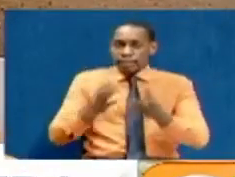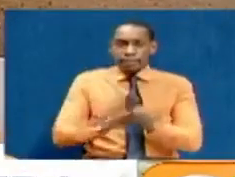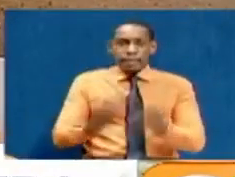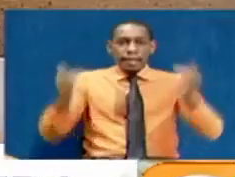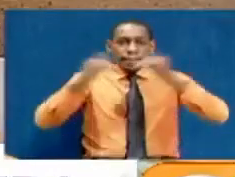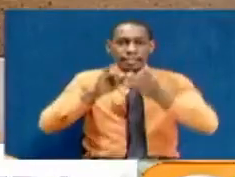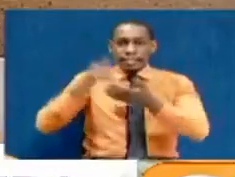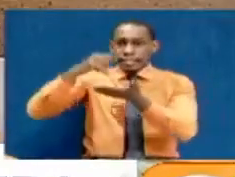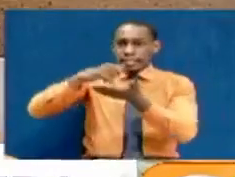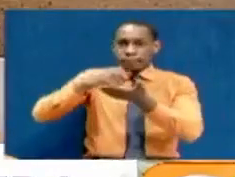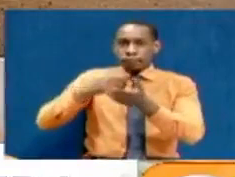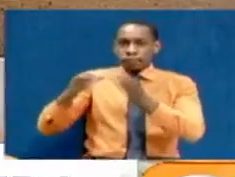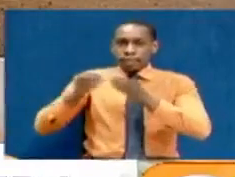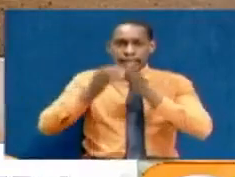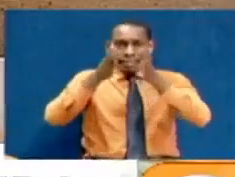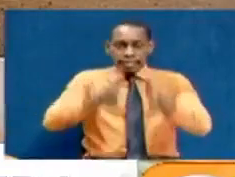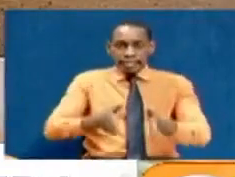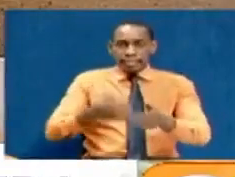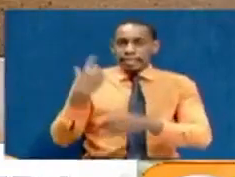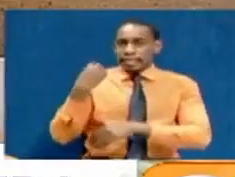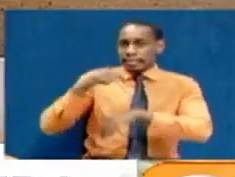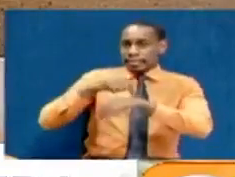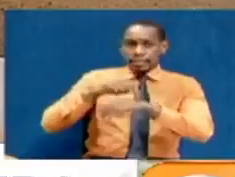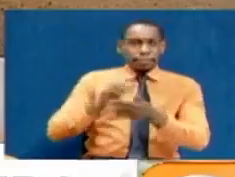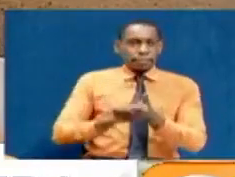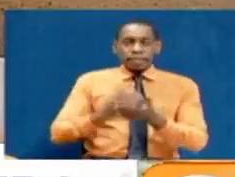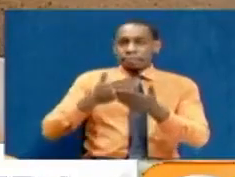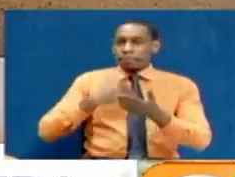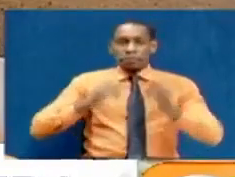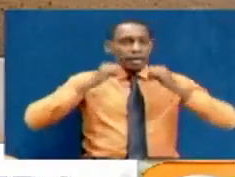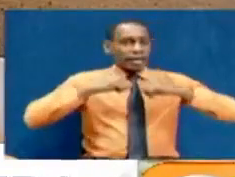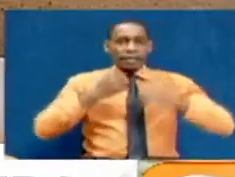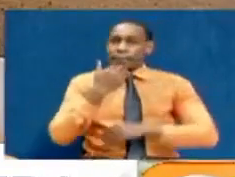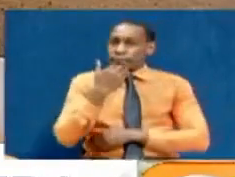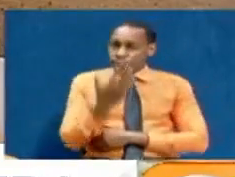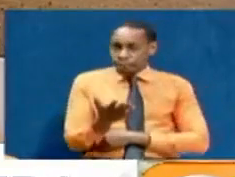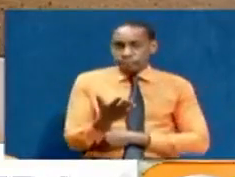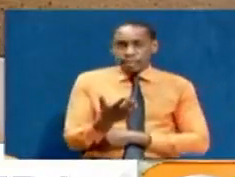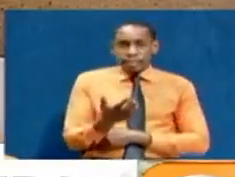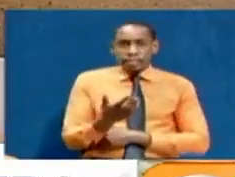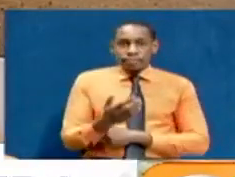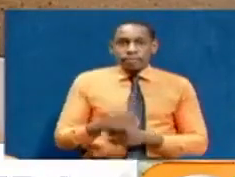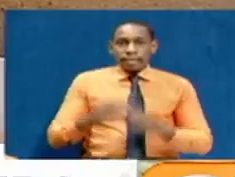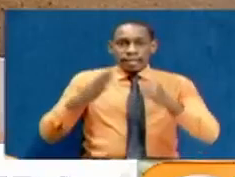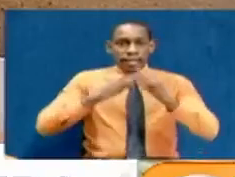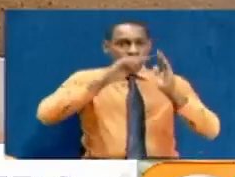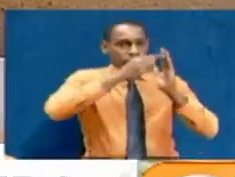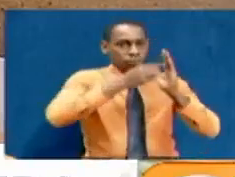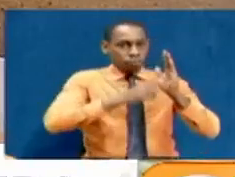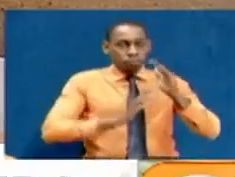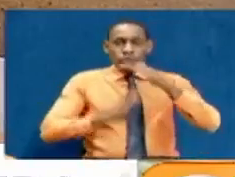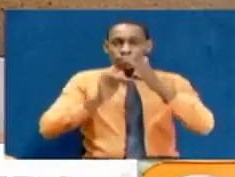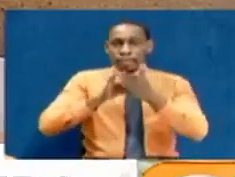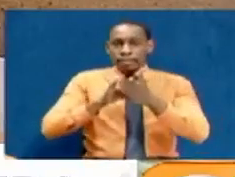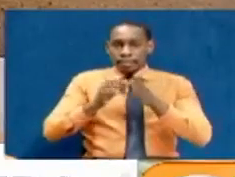in a meeting that brought together clan leaders who in the recent past have not been seeing eye to eye. Nine key issues that have